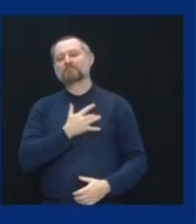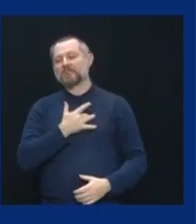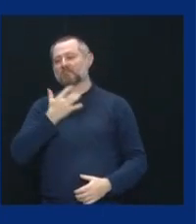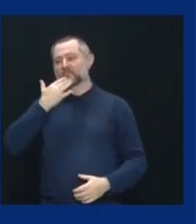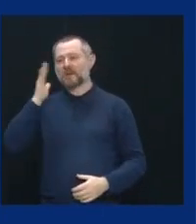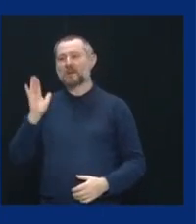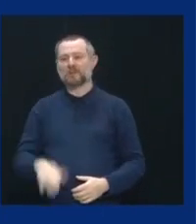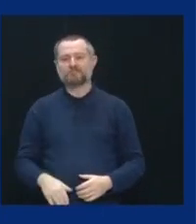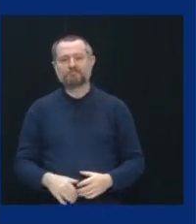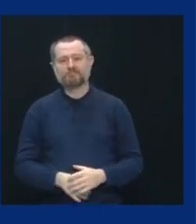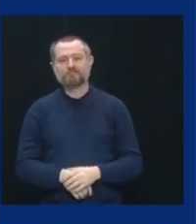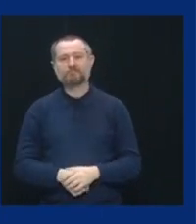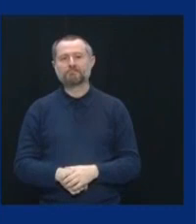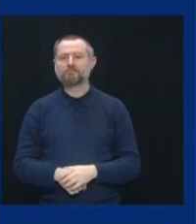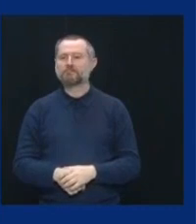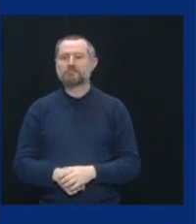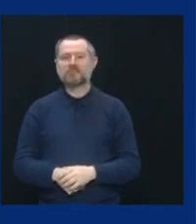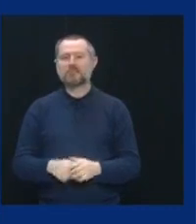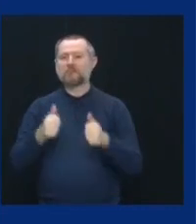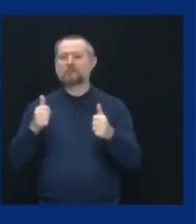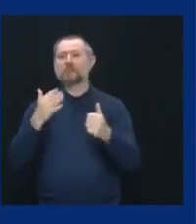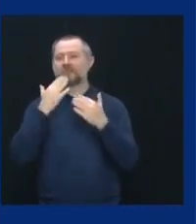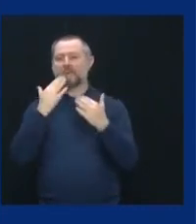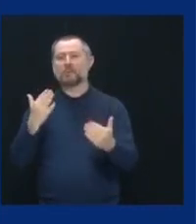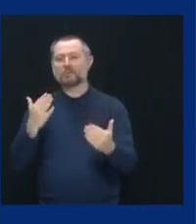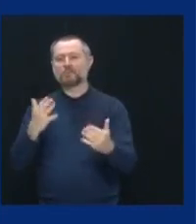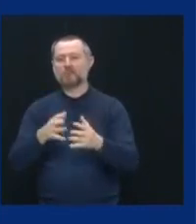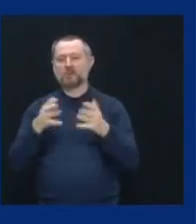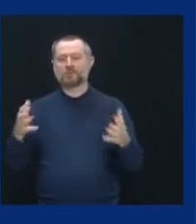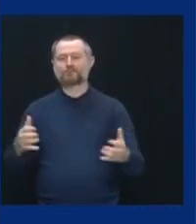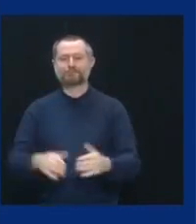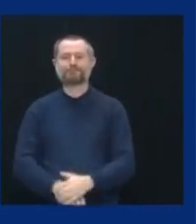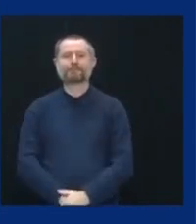feel very badly about that. Okay, thank you all very much.